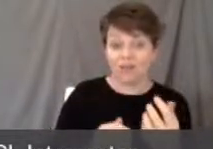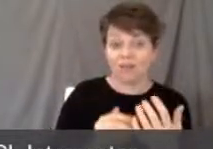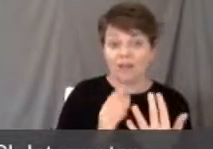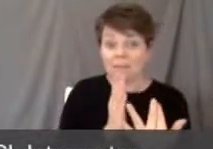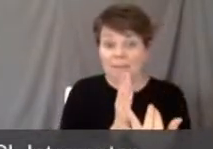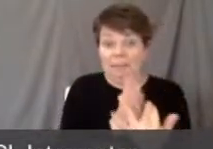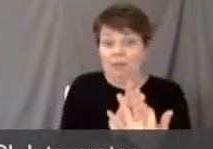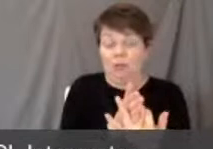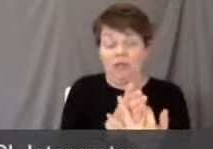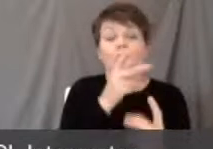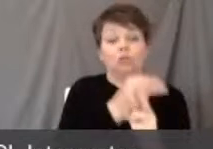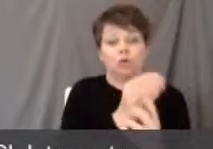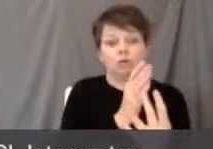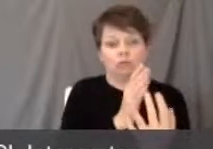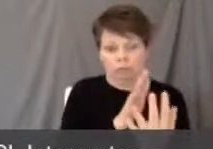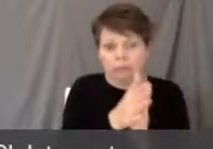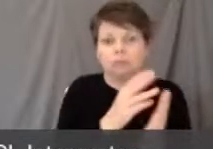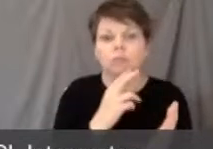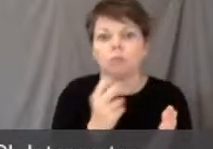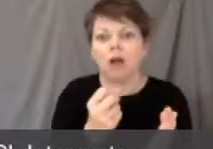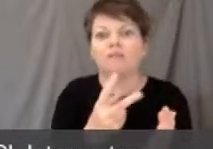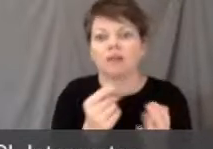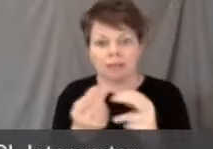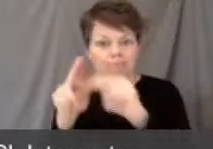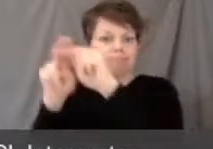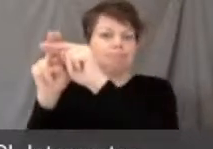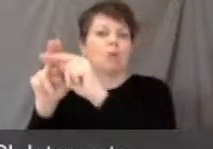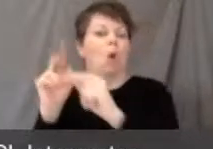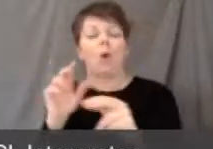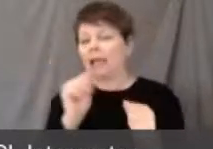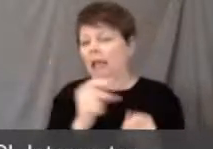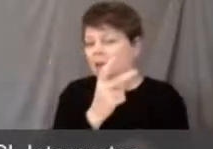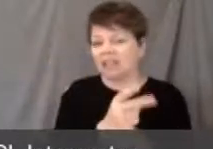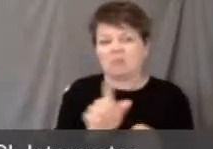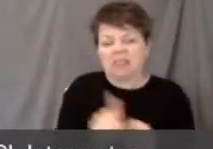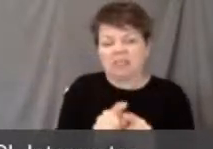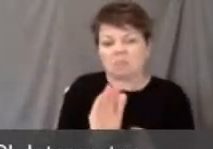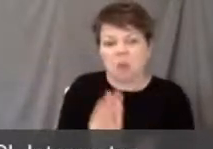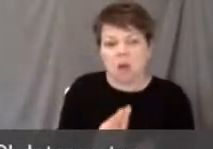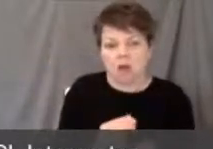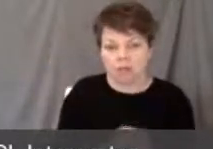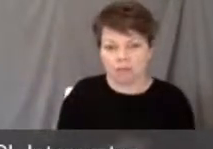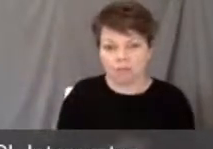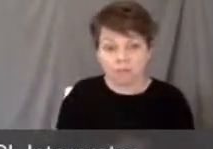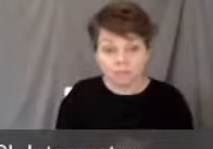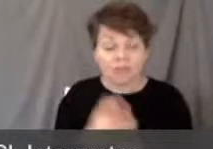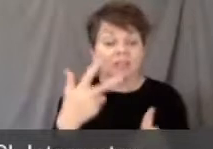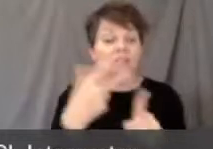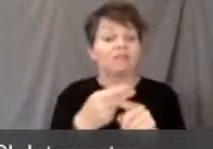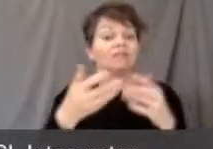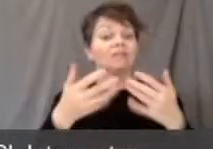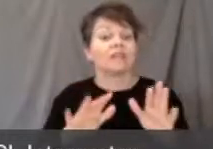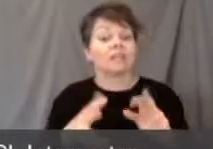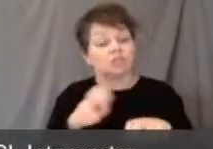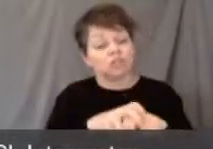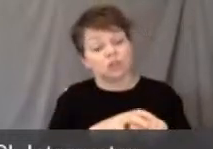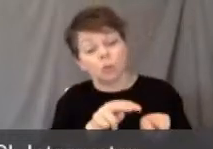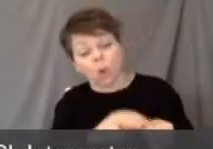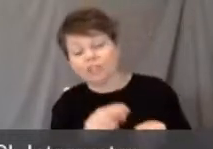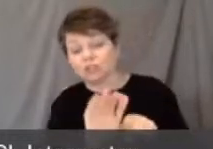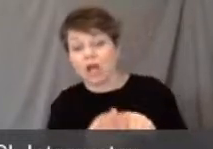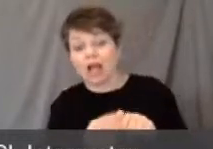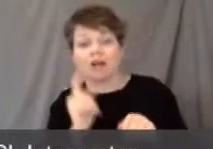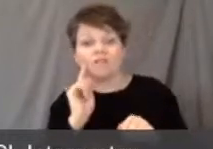30. After vaccination, you'll wait for 15 to 30 minutes with your child just to make sure that they don't have